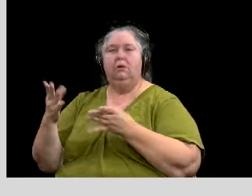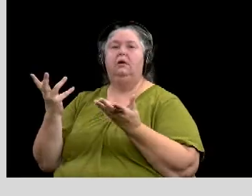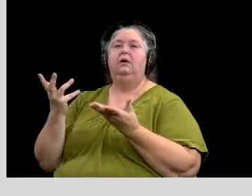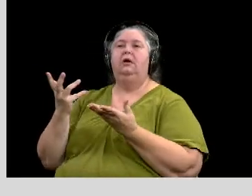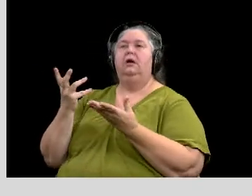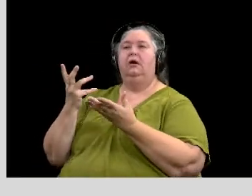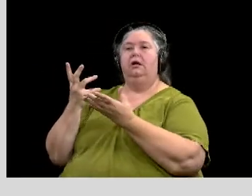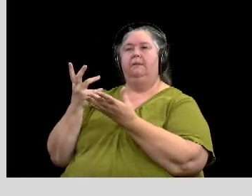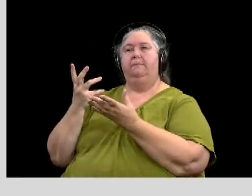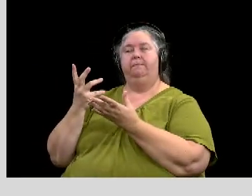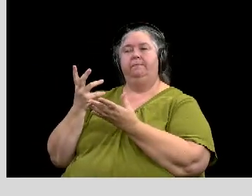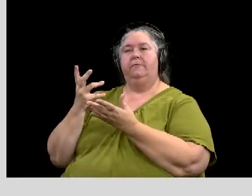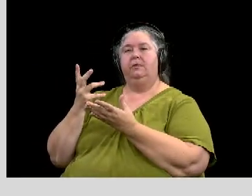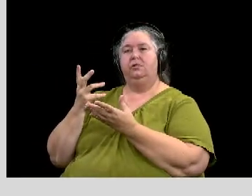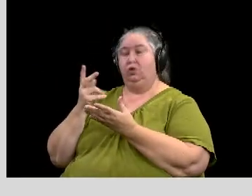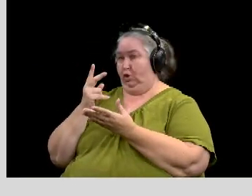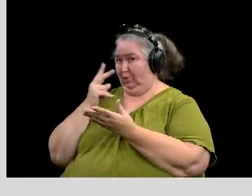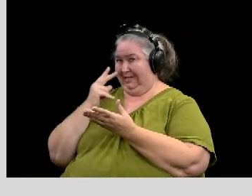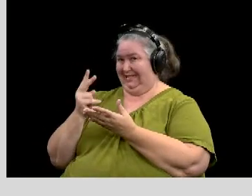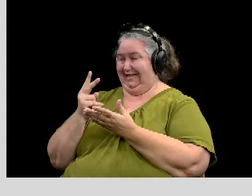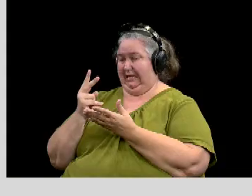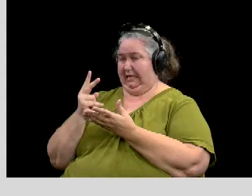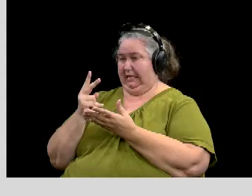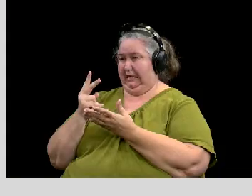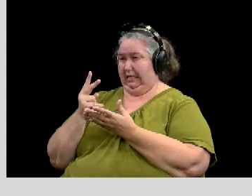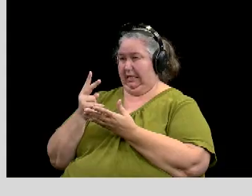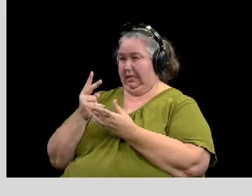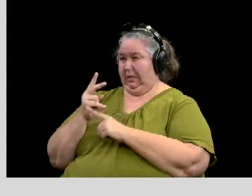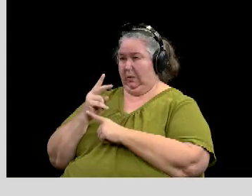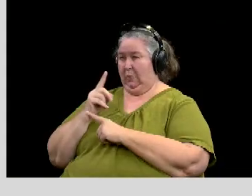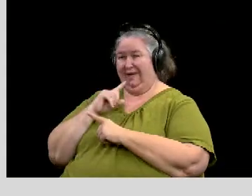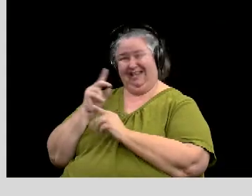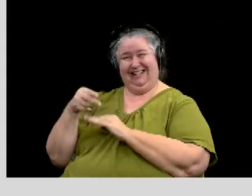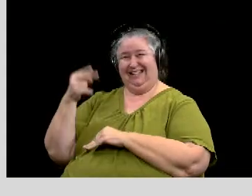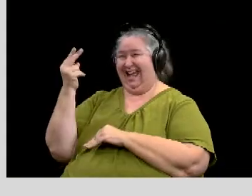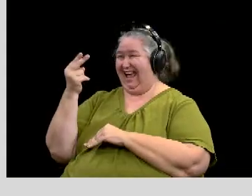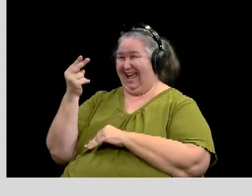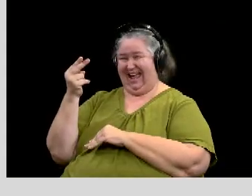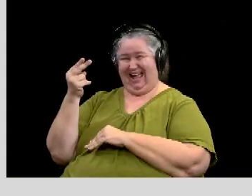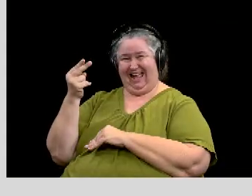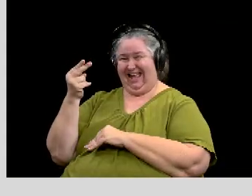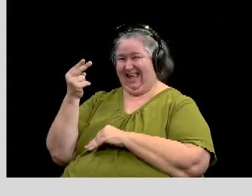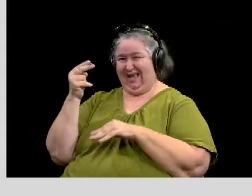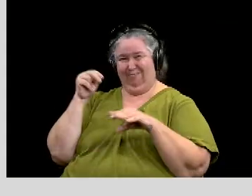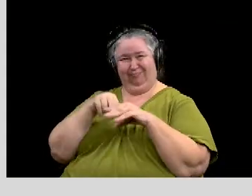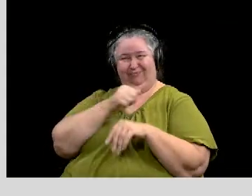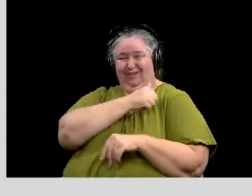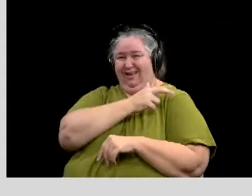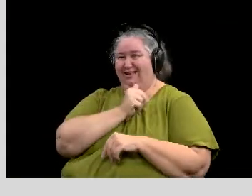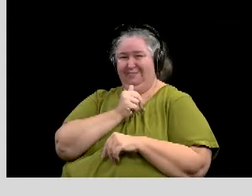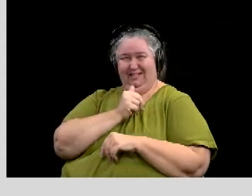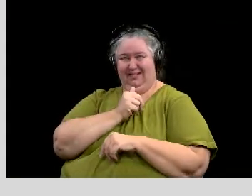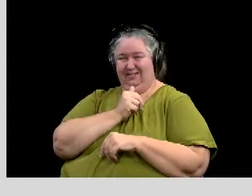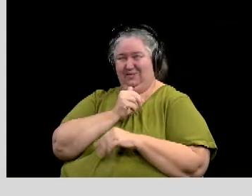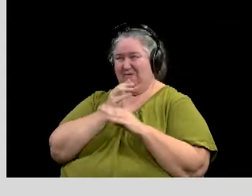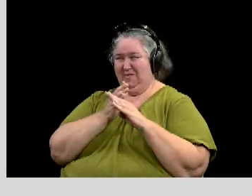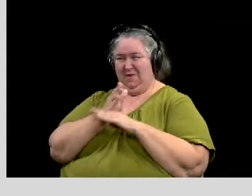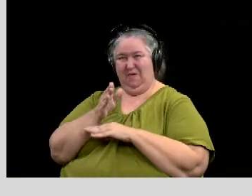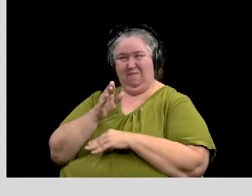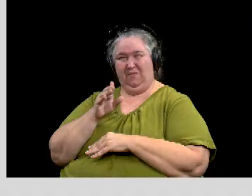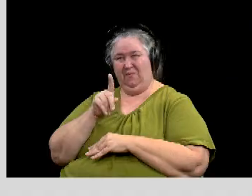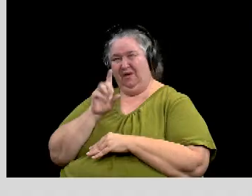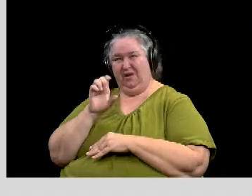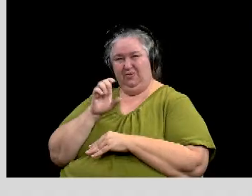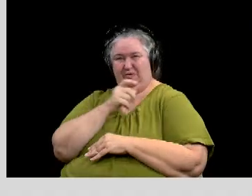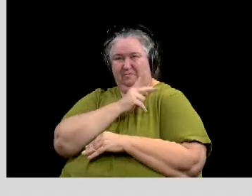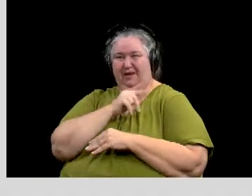a very high rate of hospitalizations, over 100 patients admitted with COVID on a